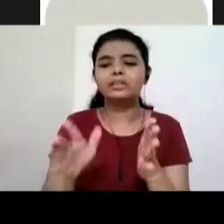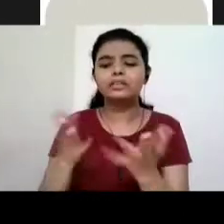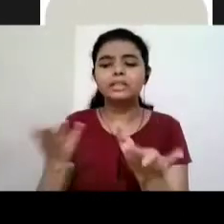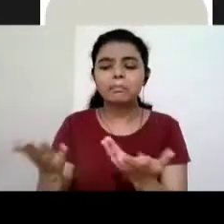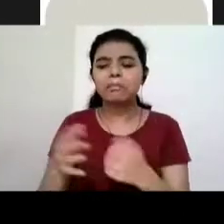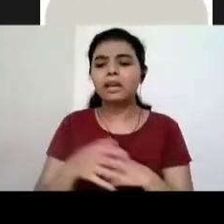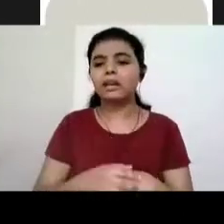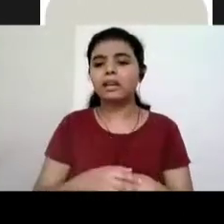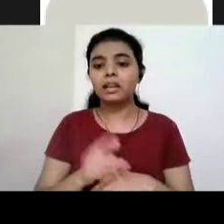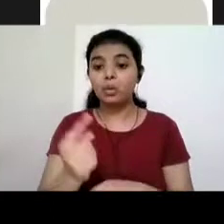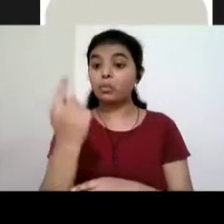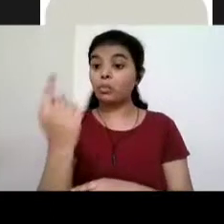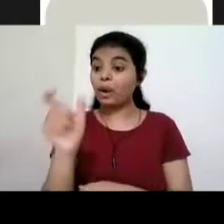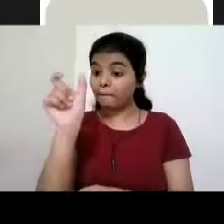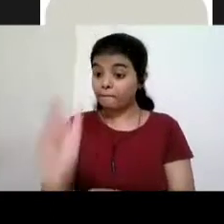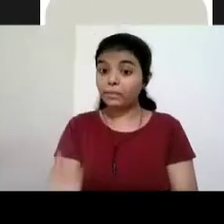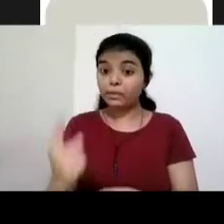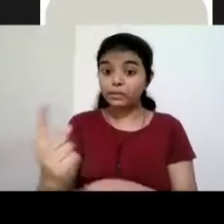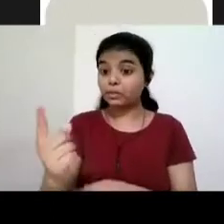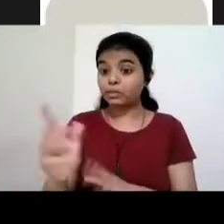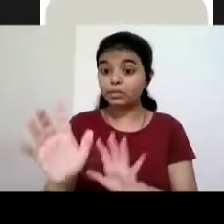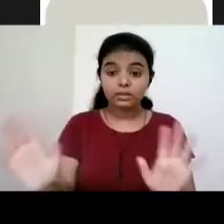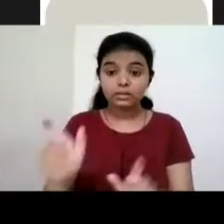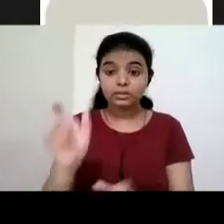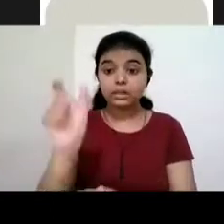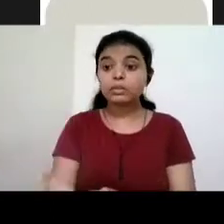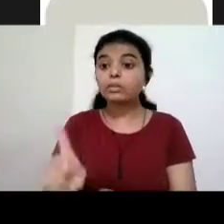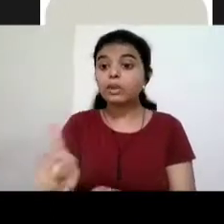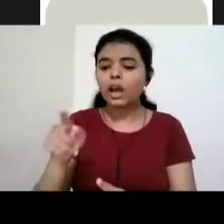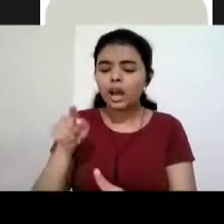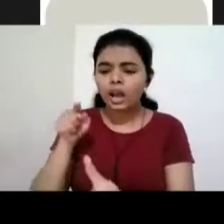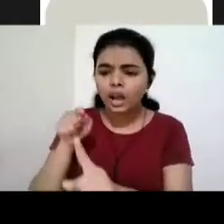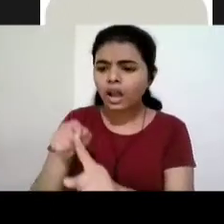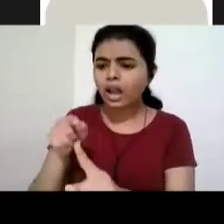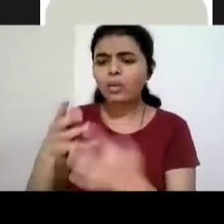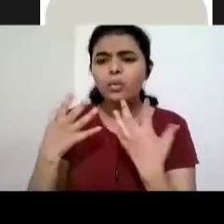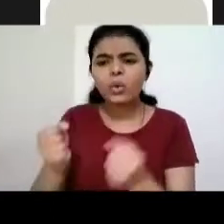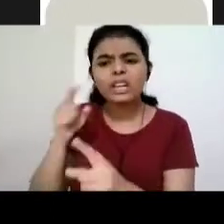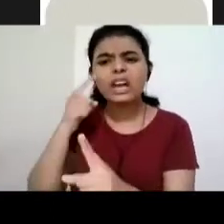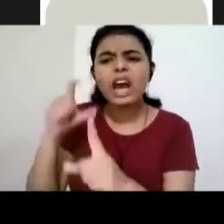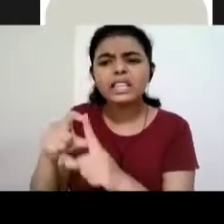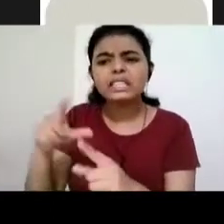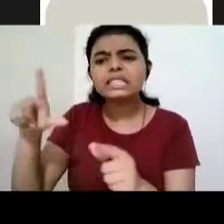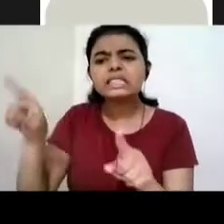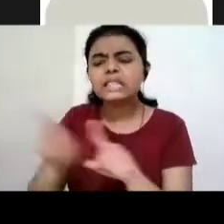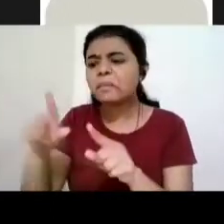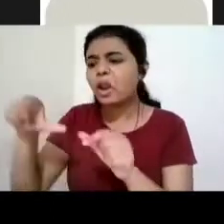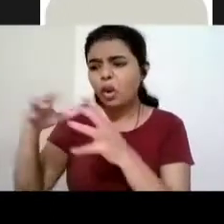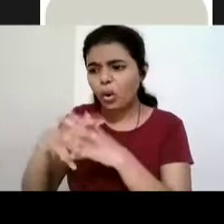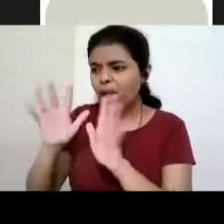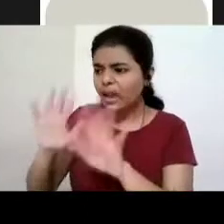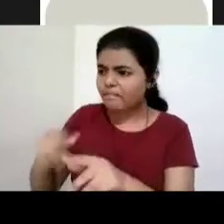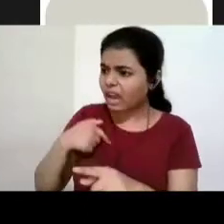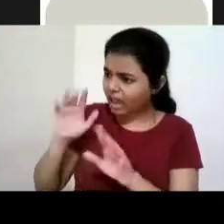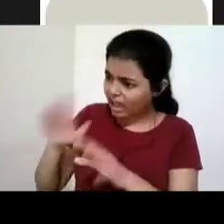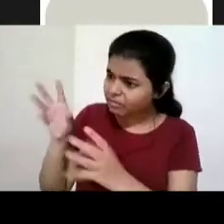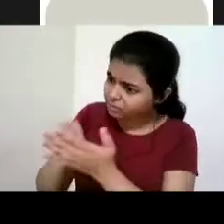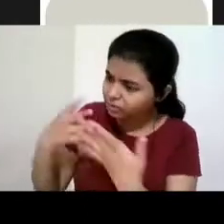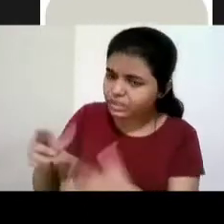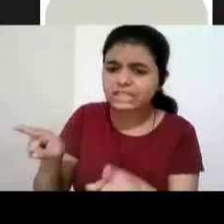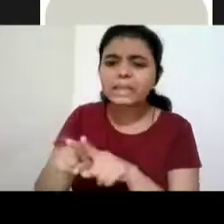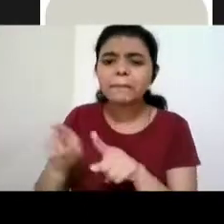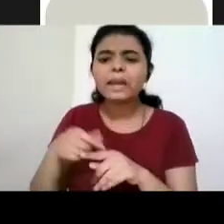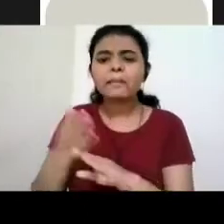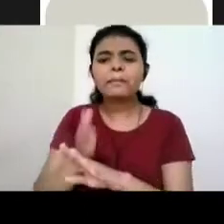even as the single person or individual may be seeking recognition and identity in the law. I have in a previous